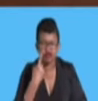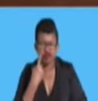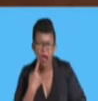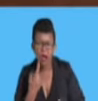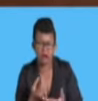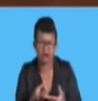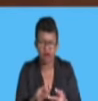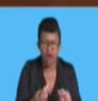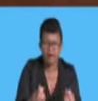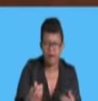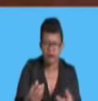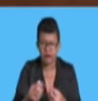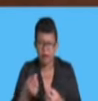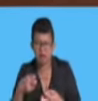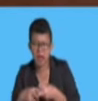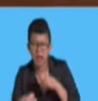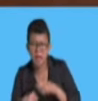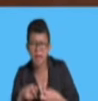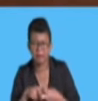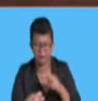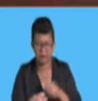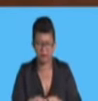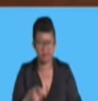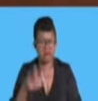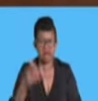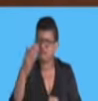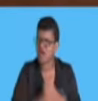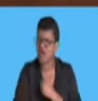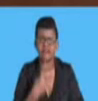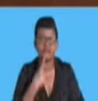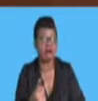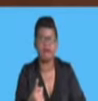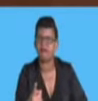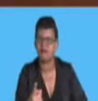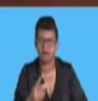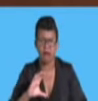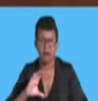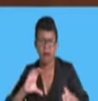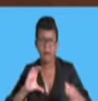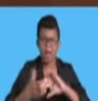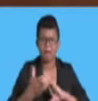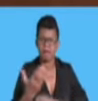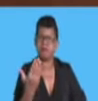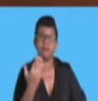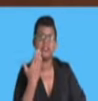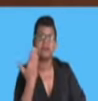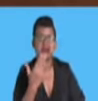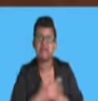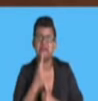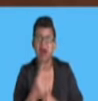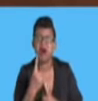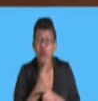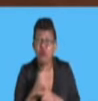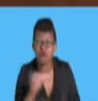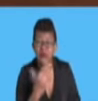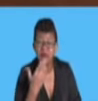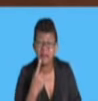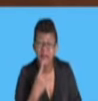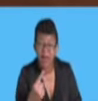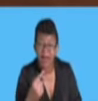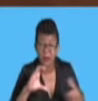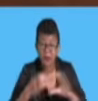His Excellency General Konrote did not mention the coup of 2006, which was carried out by the then commander and now our Prime Minister, because